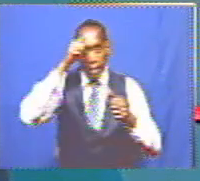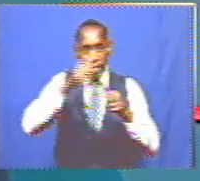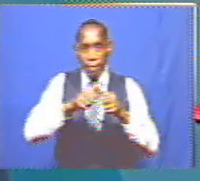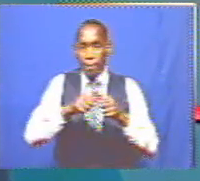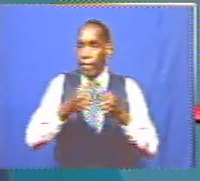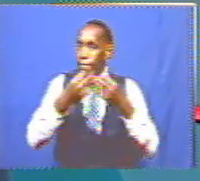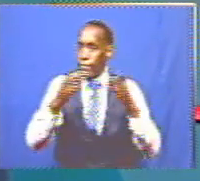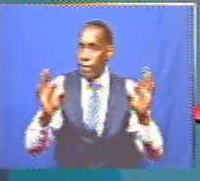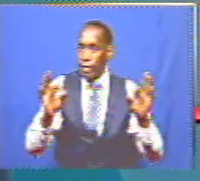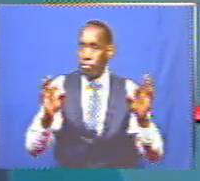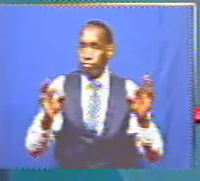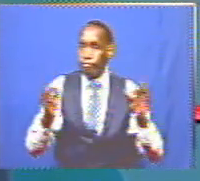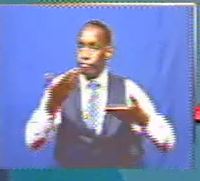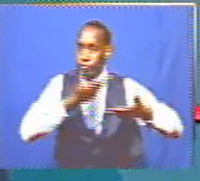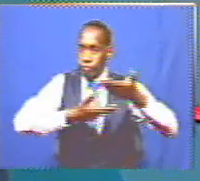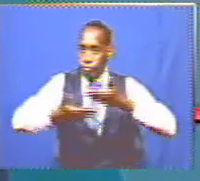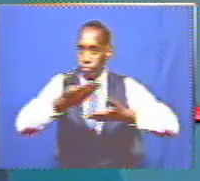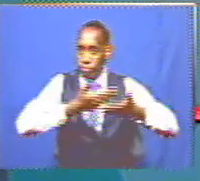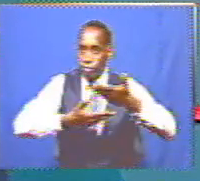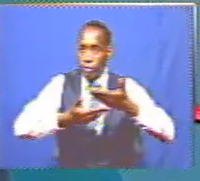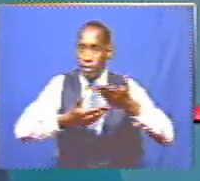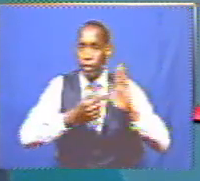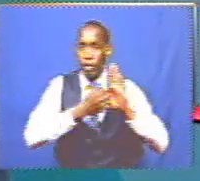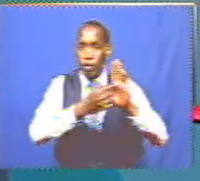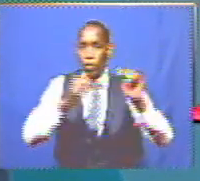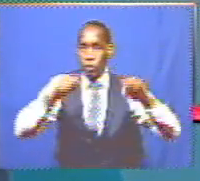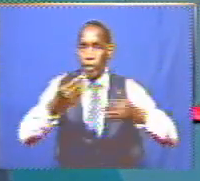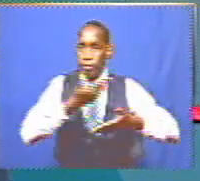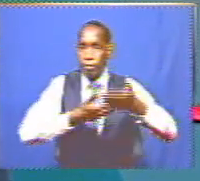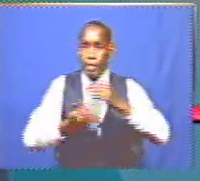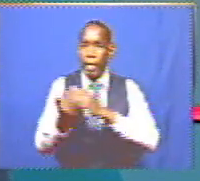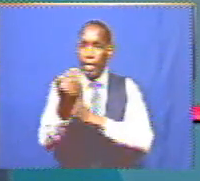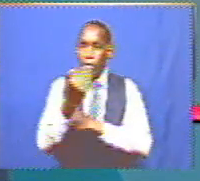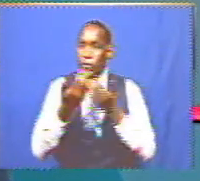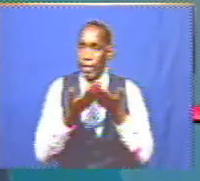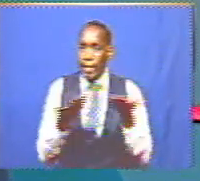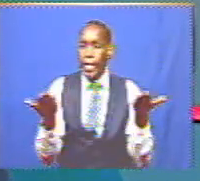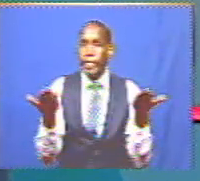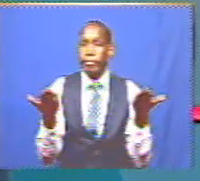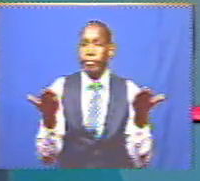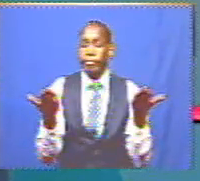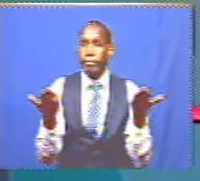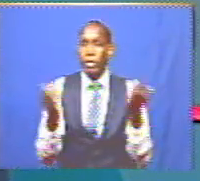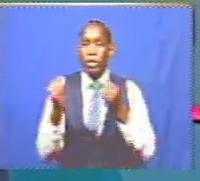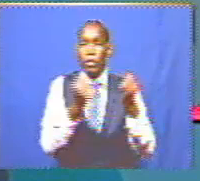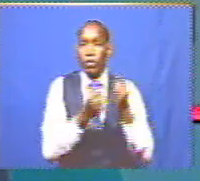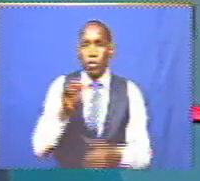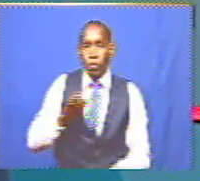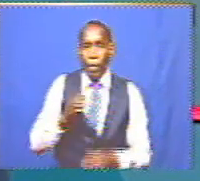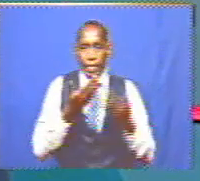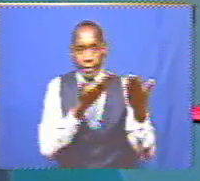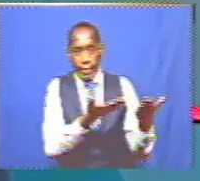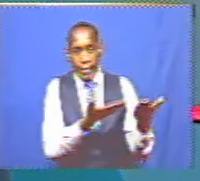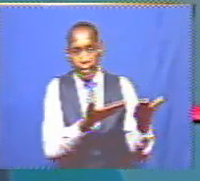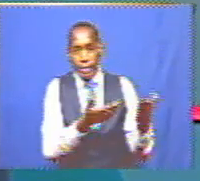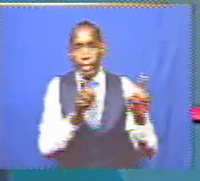free to contribute to this show tonight. Talk to us, ask any question to this strong woman right here, and